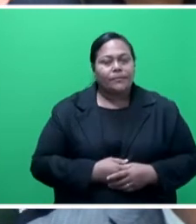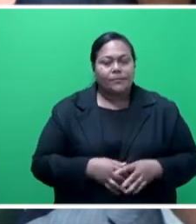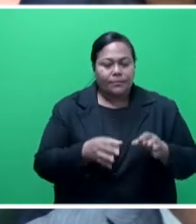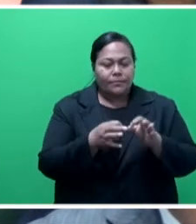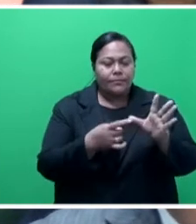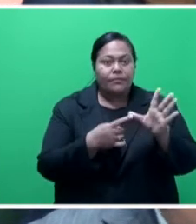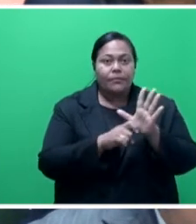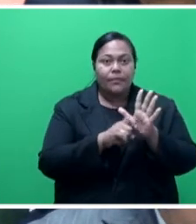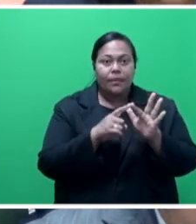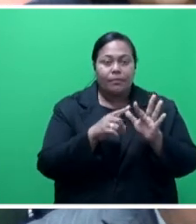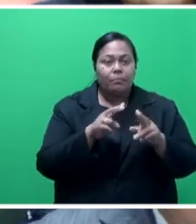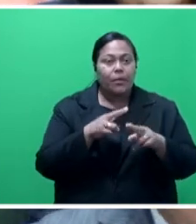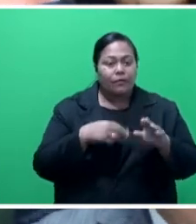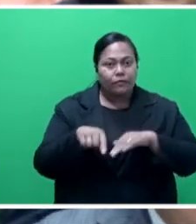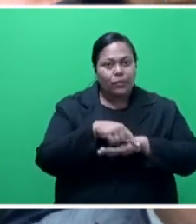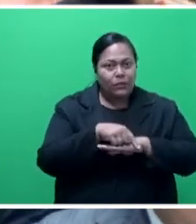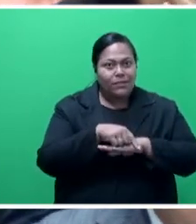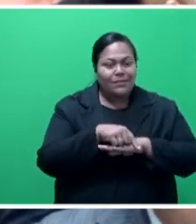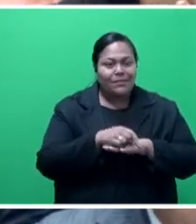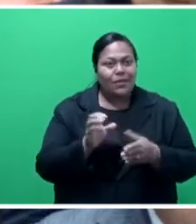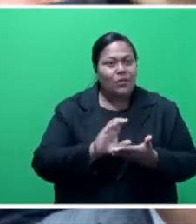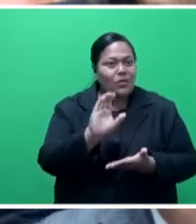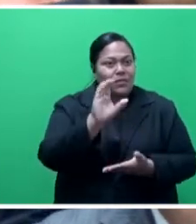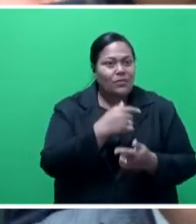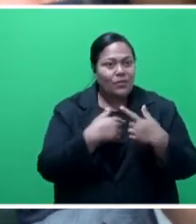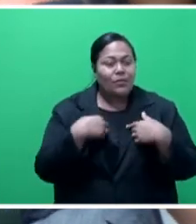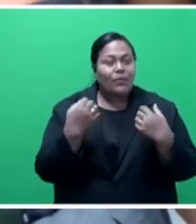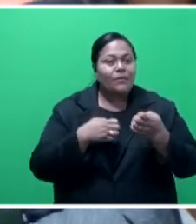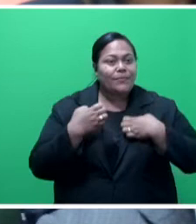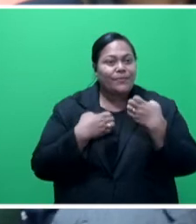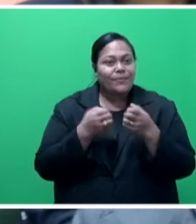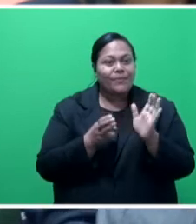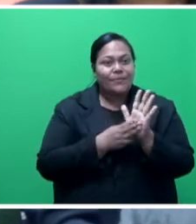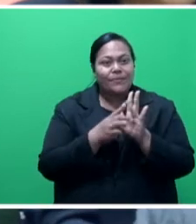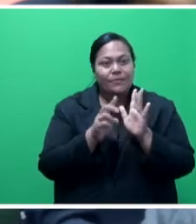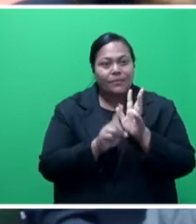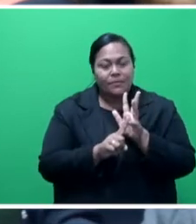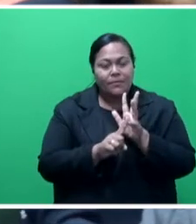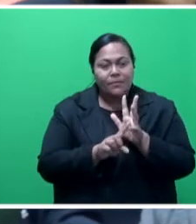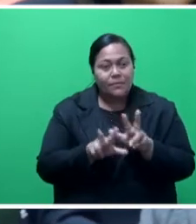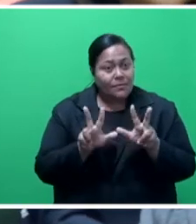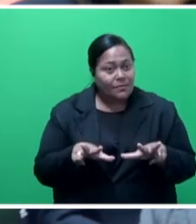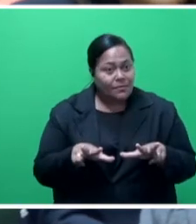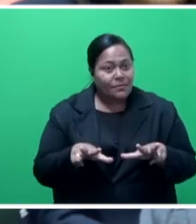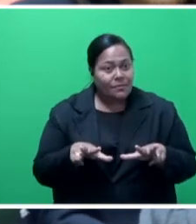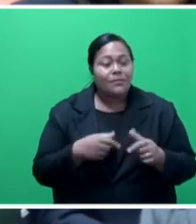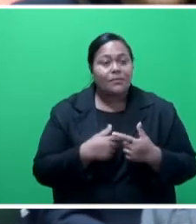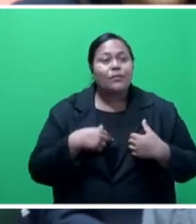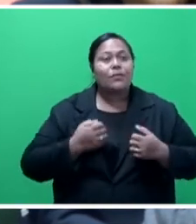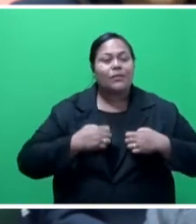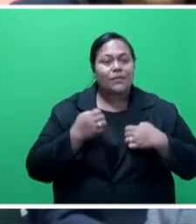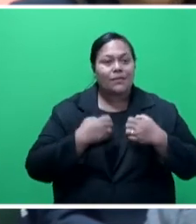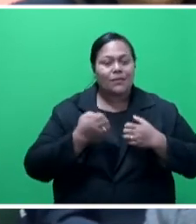sir. Mr. Speaker, sir, so we are very excited about this MOU, and we are very excited about the fact that we have an